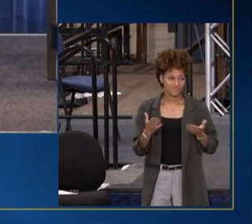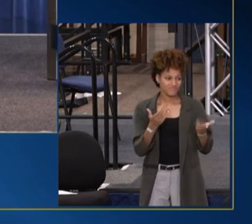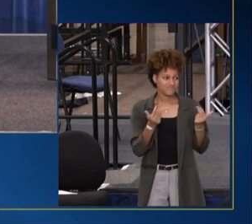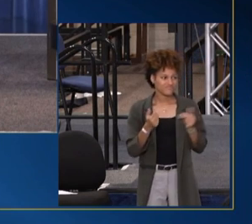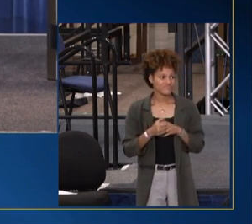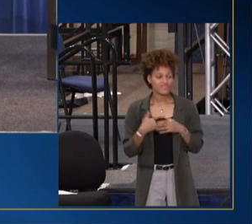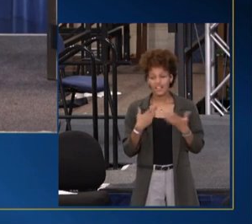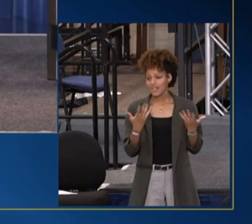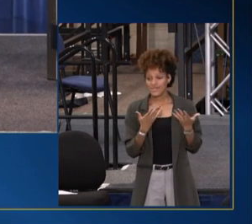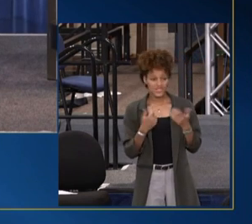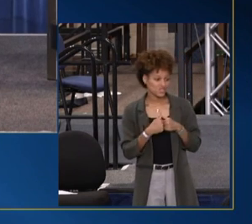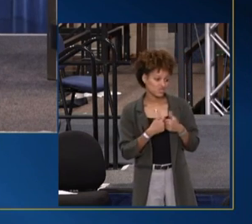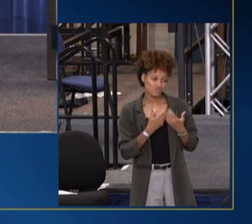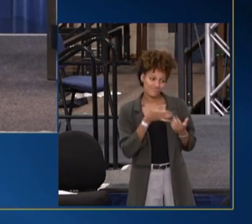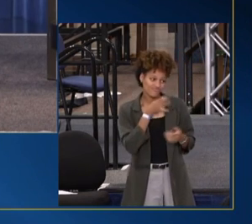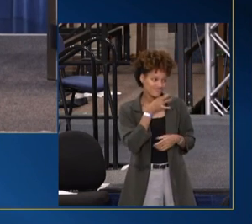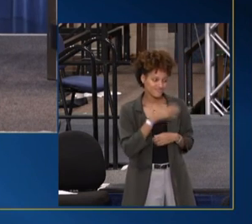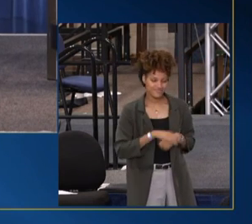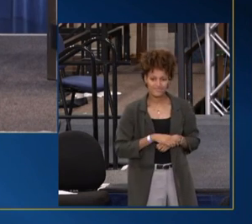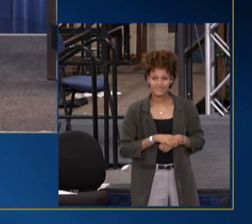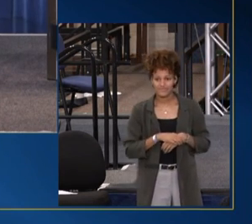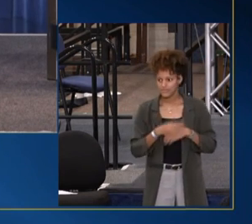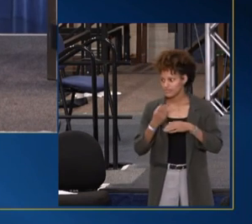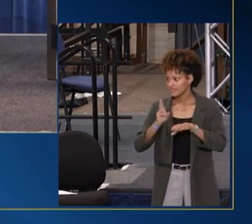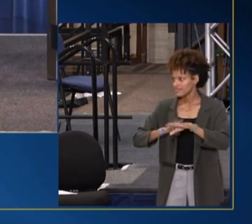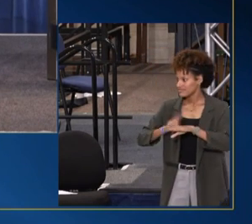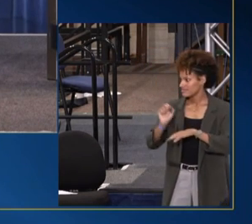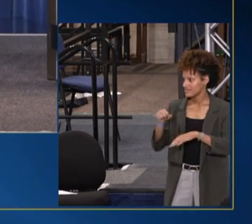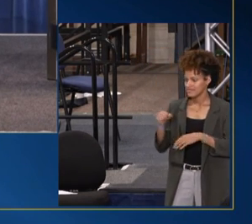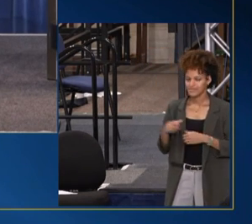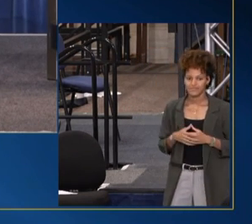I'm here to keep honest. Absolutely.